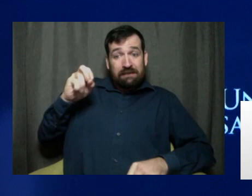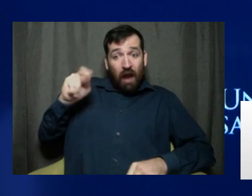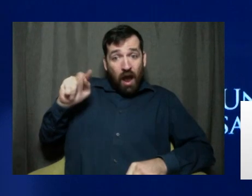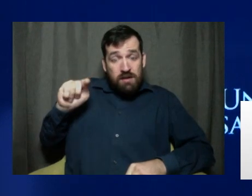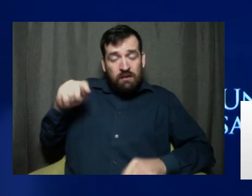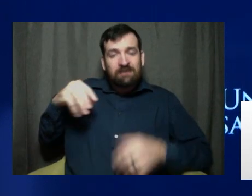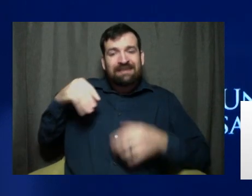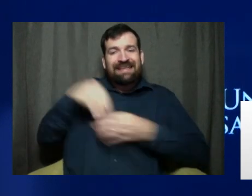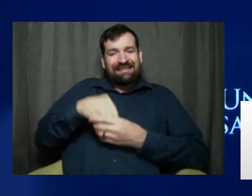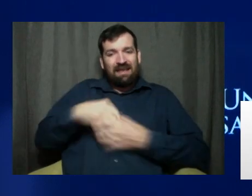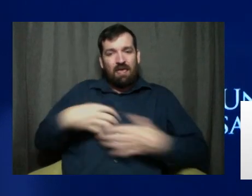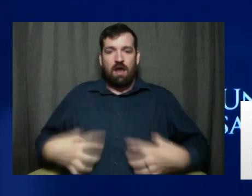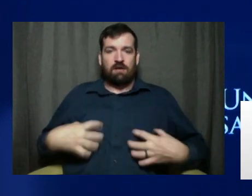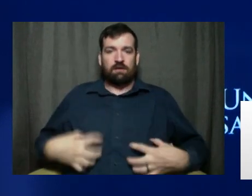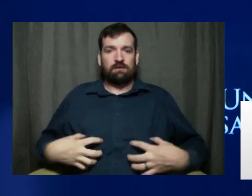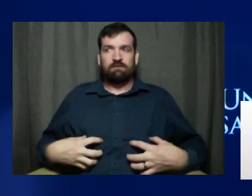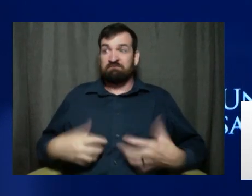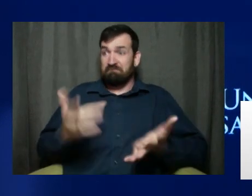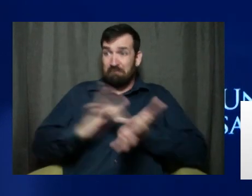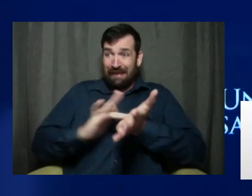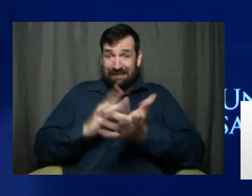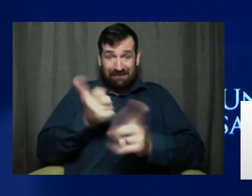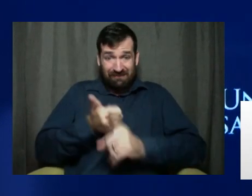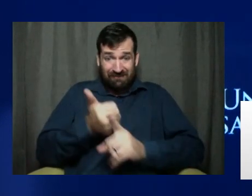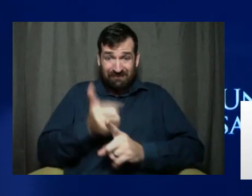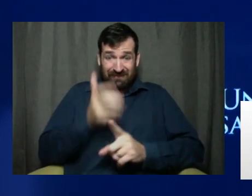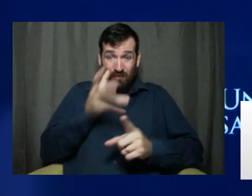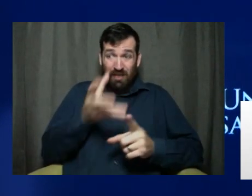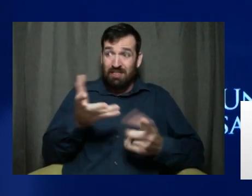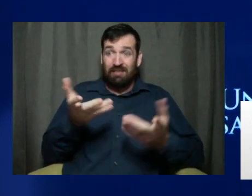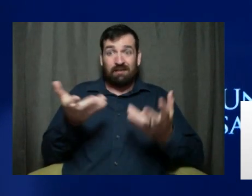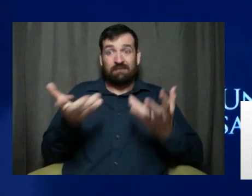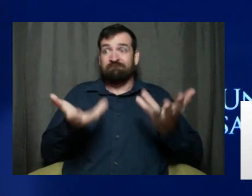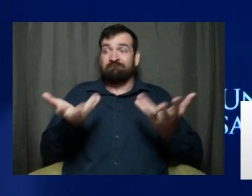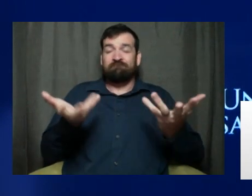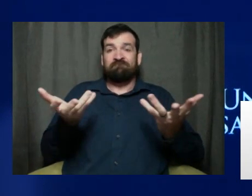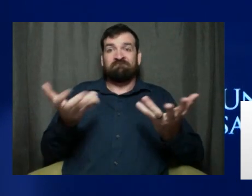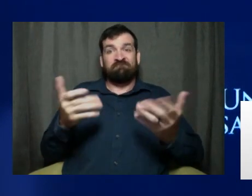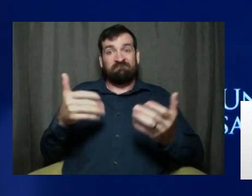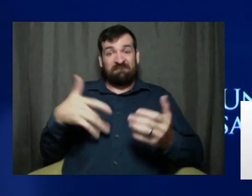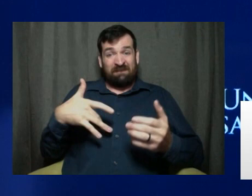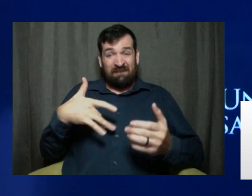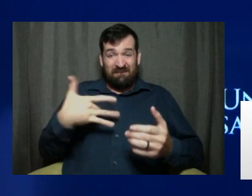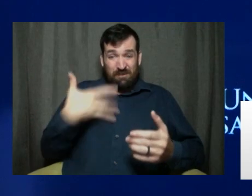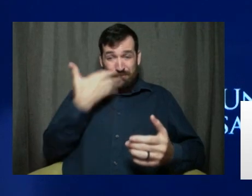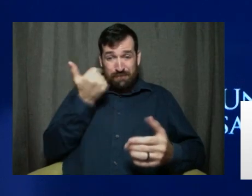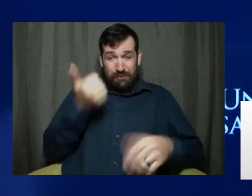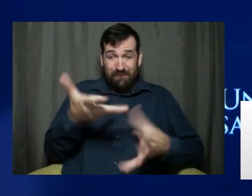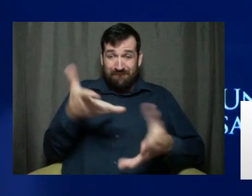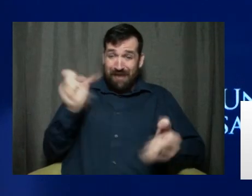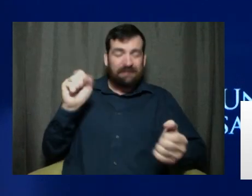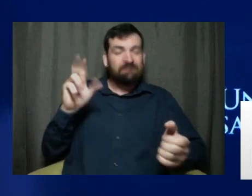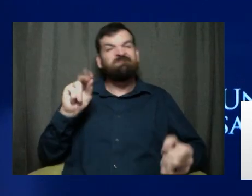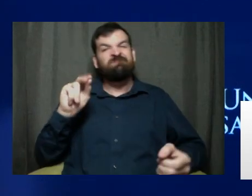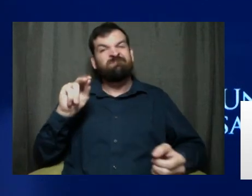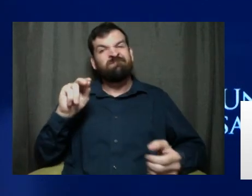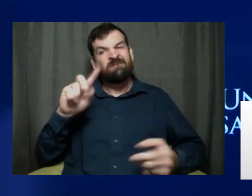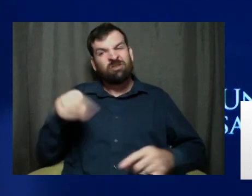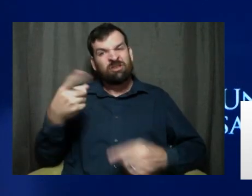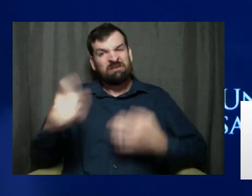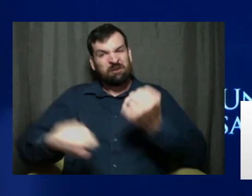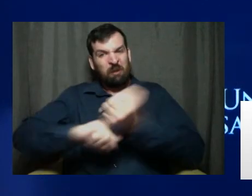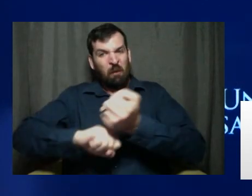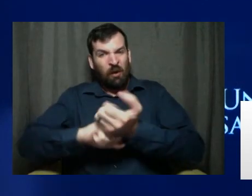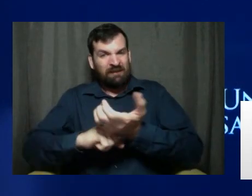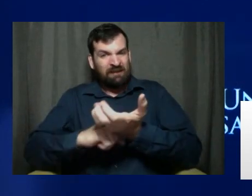we don't have any medicine that really gets them to feel better faster, so it's very supportive care, which is, as you saw